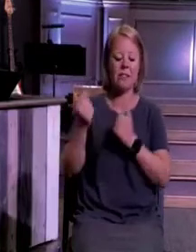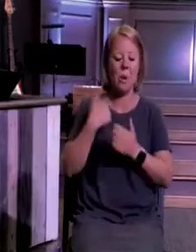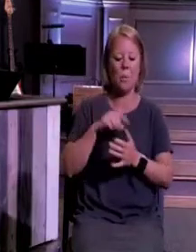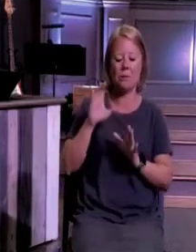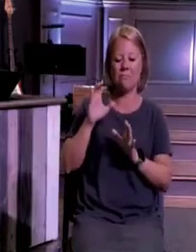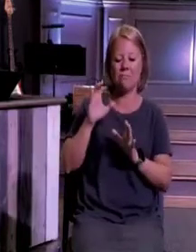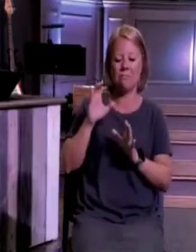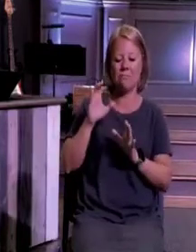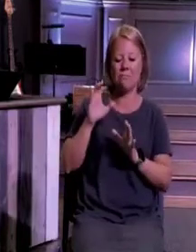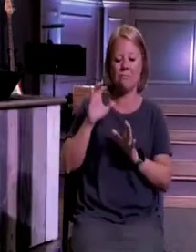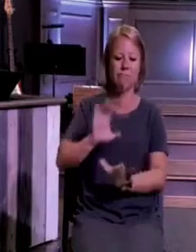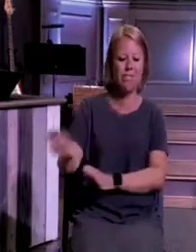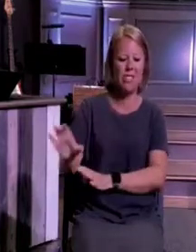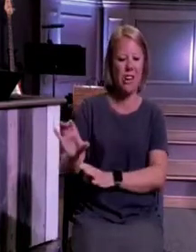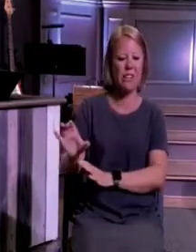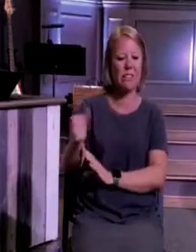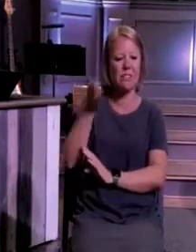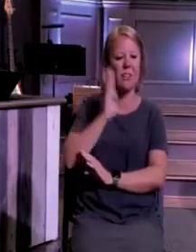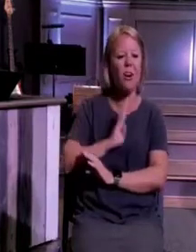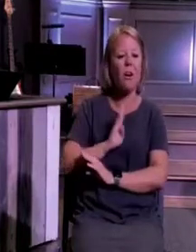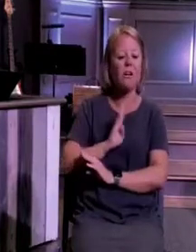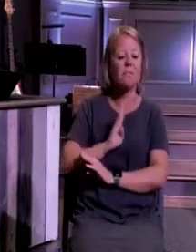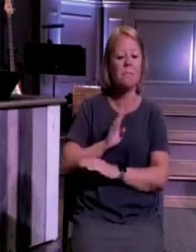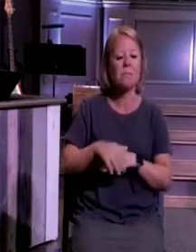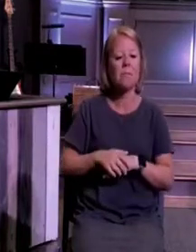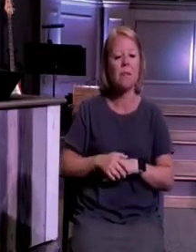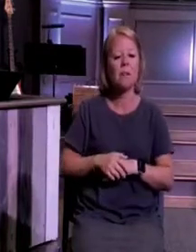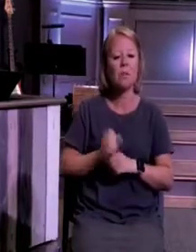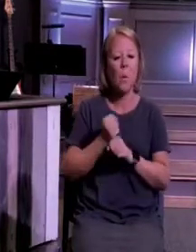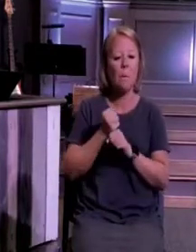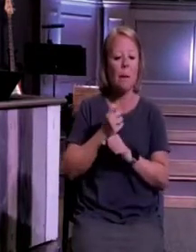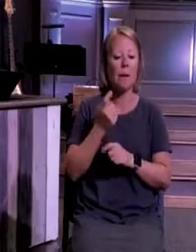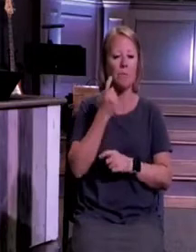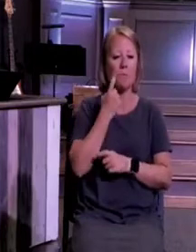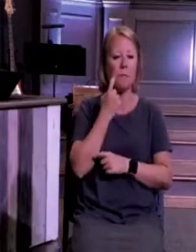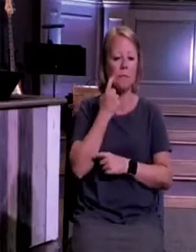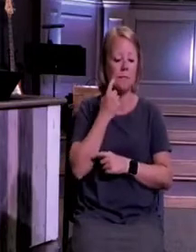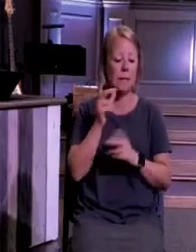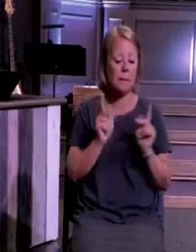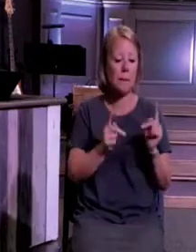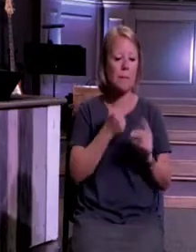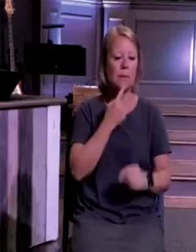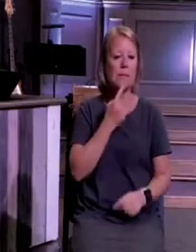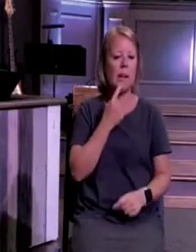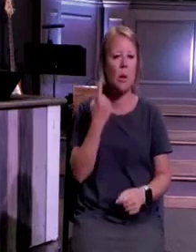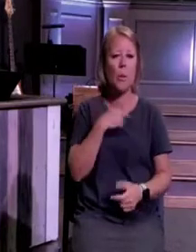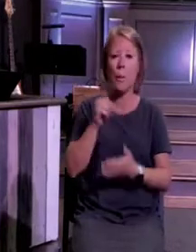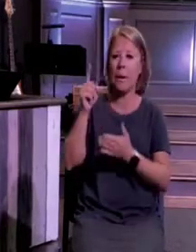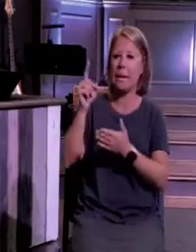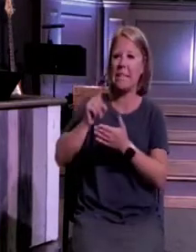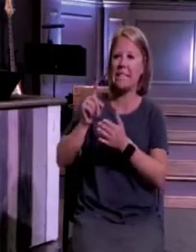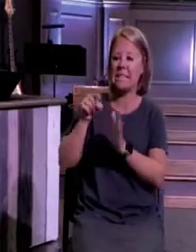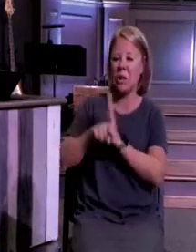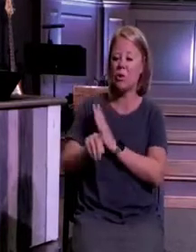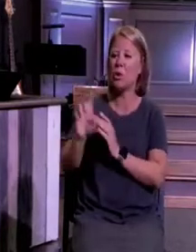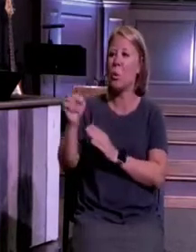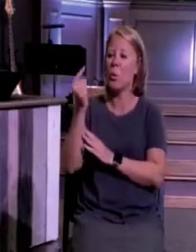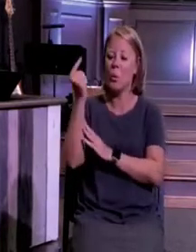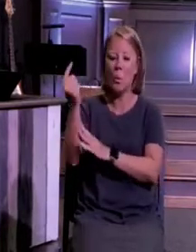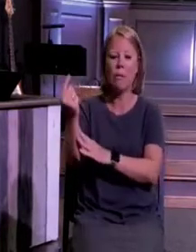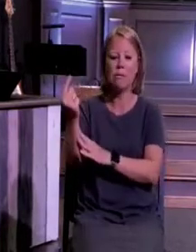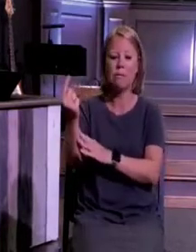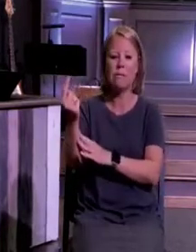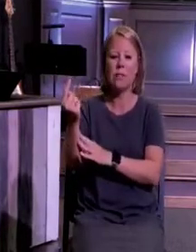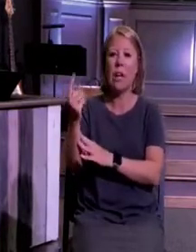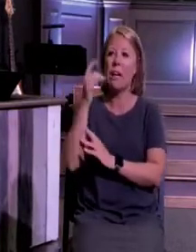The declaration that was made recently by some people that said, "We killed you once, Jesus. If you show up